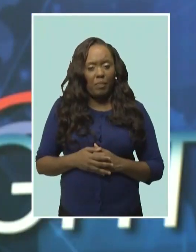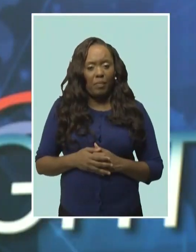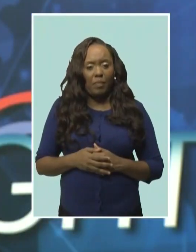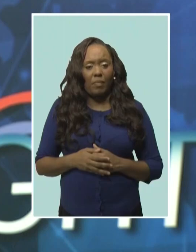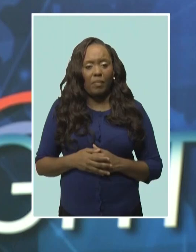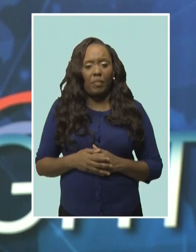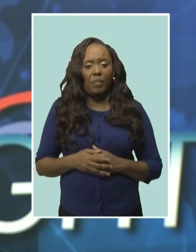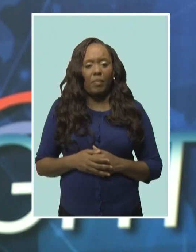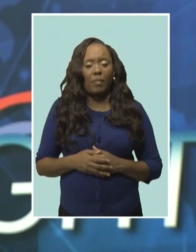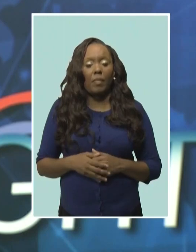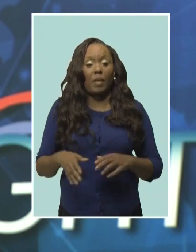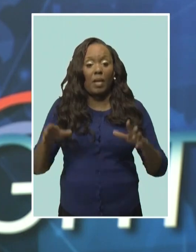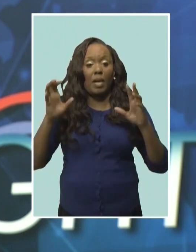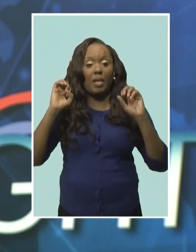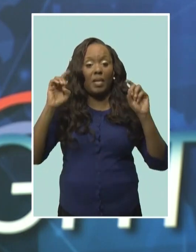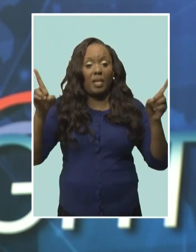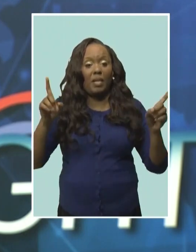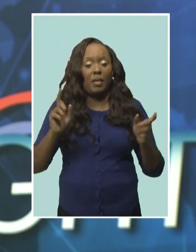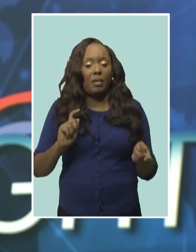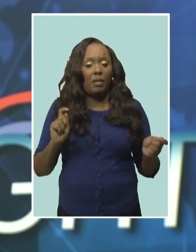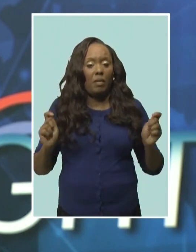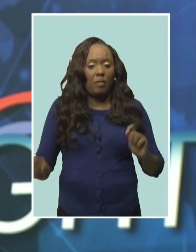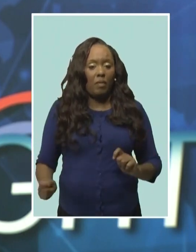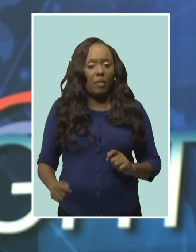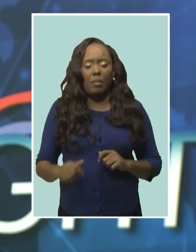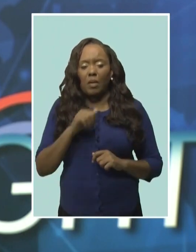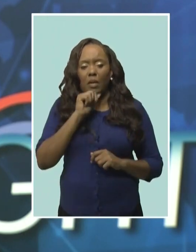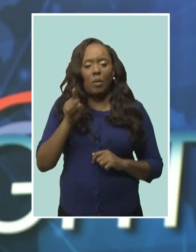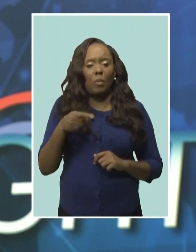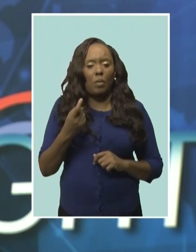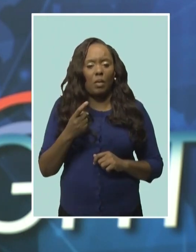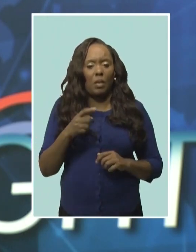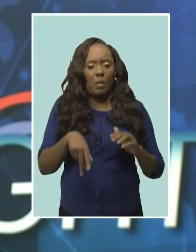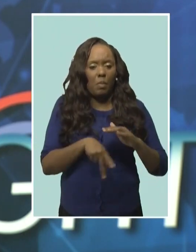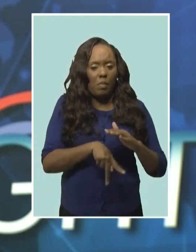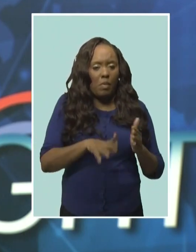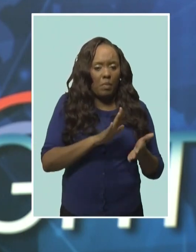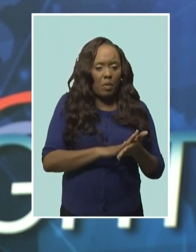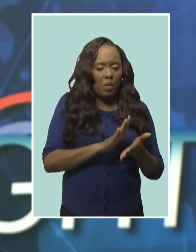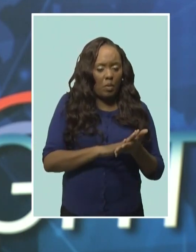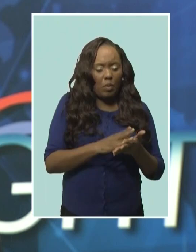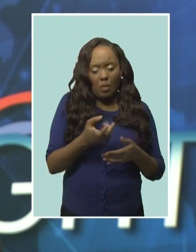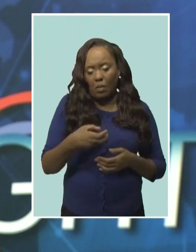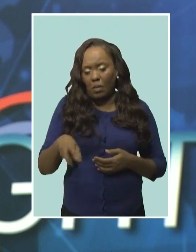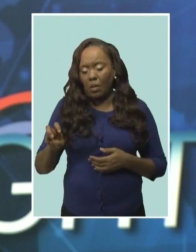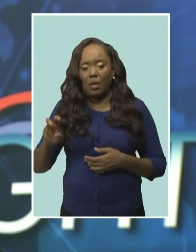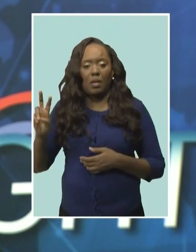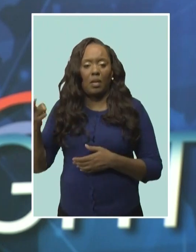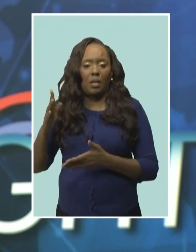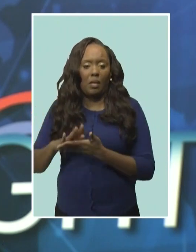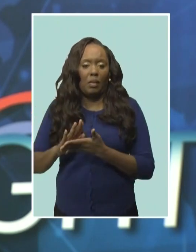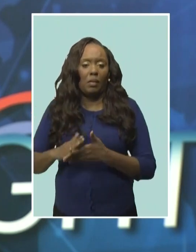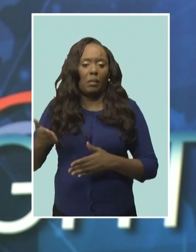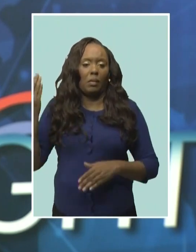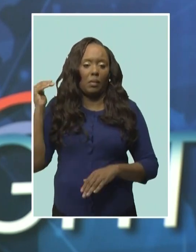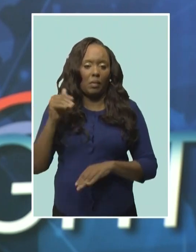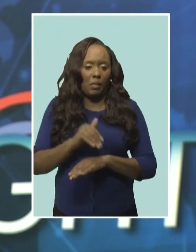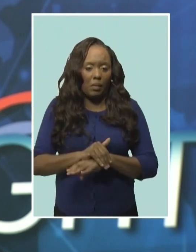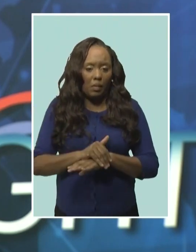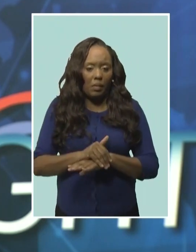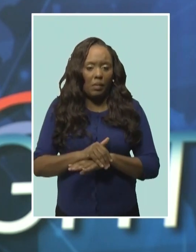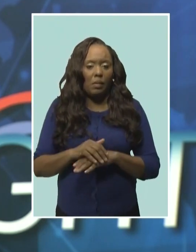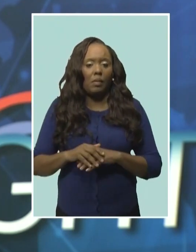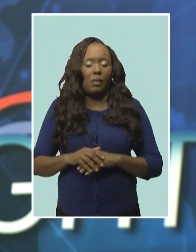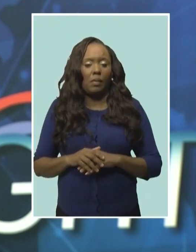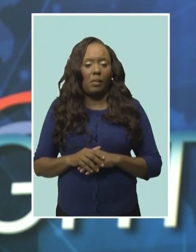The issue of education reform goes far beyond the transition from primary to secondary school. Last night, during another town